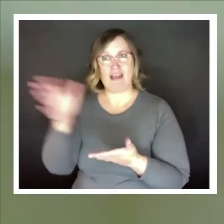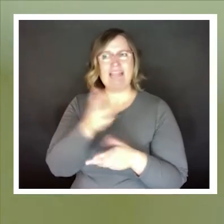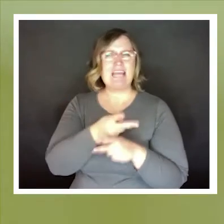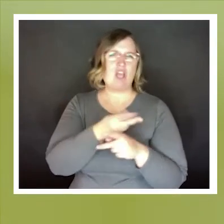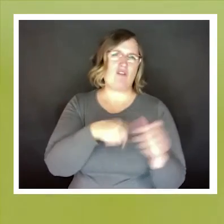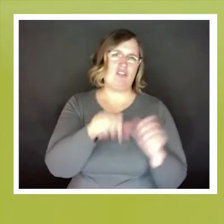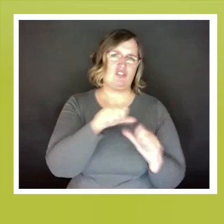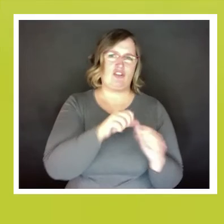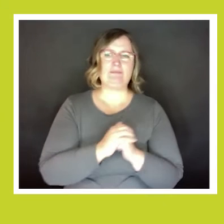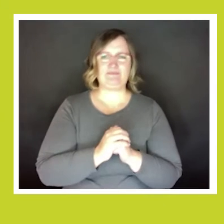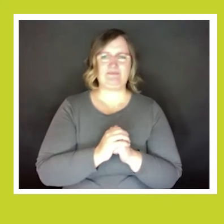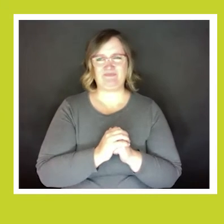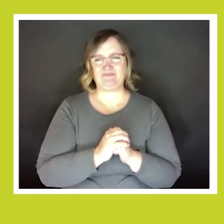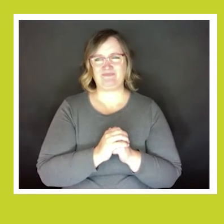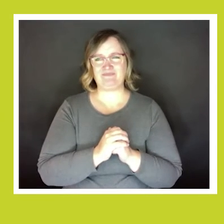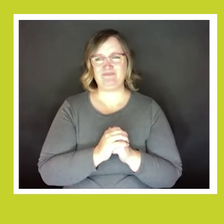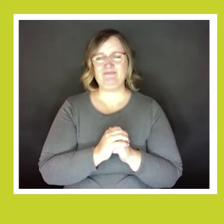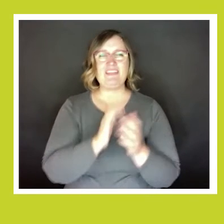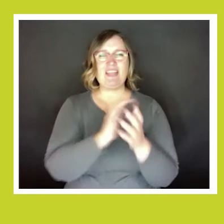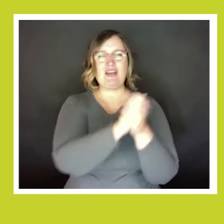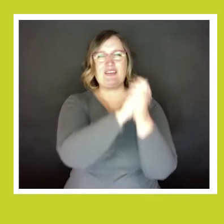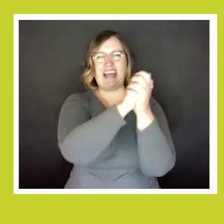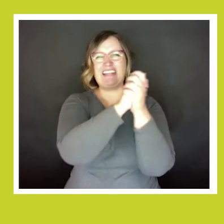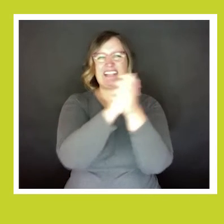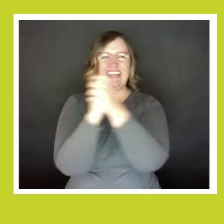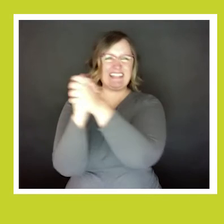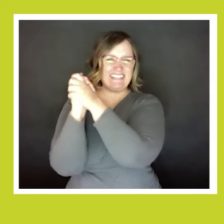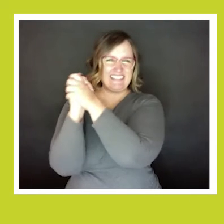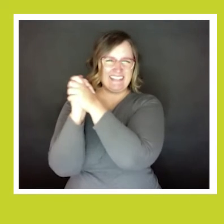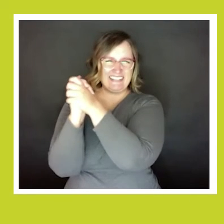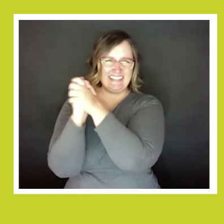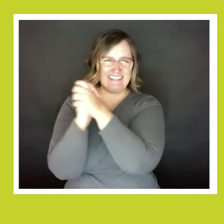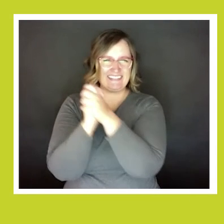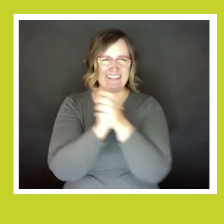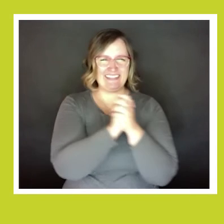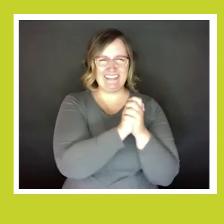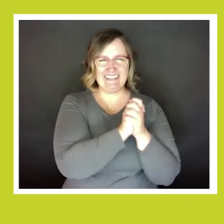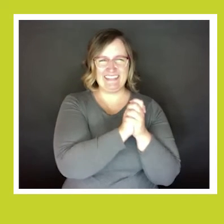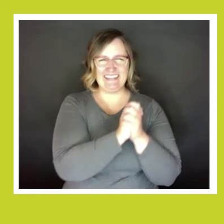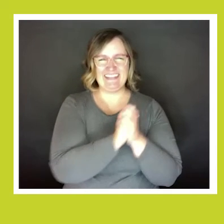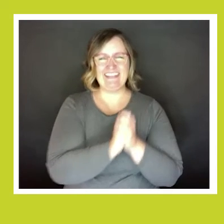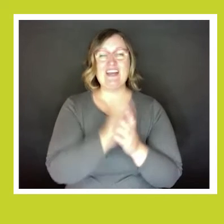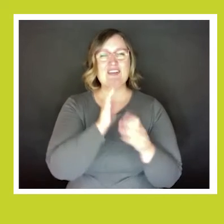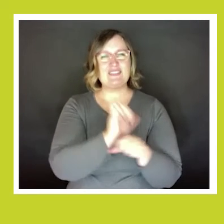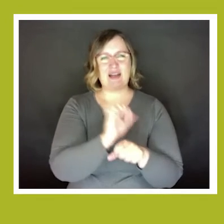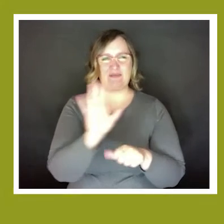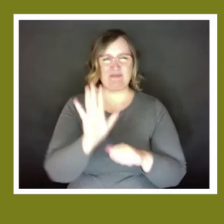other. Congratulations, everybody! Congratulations!